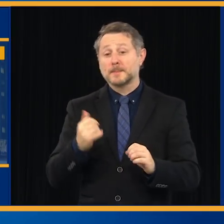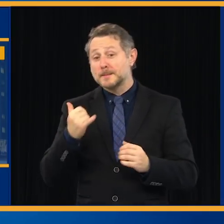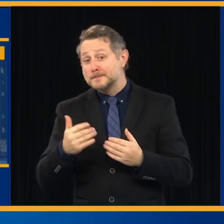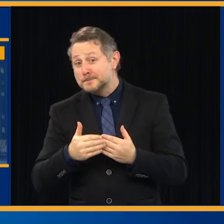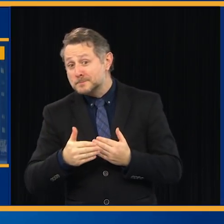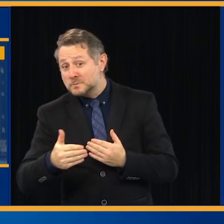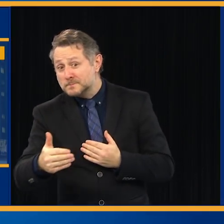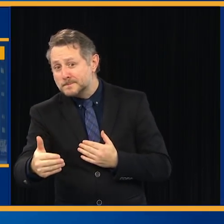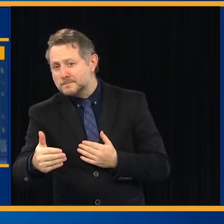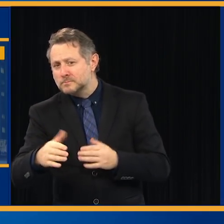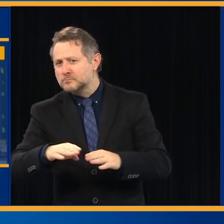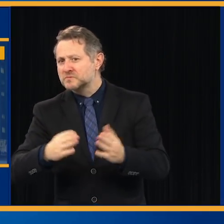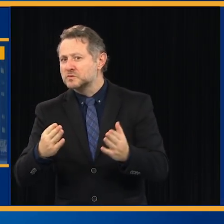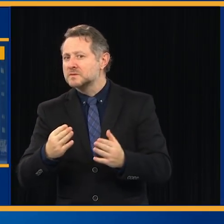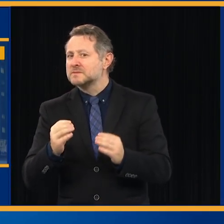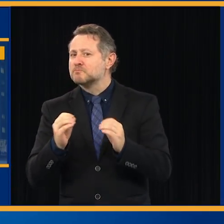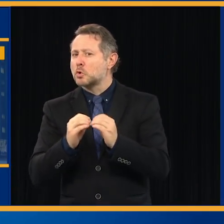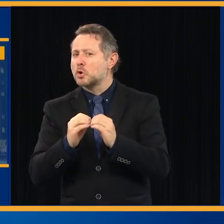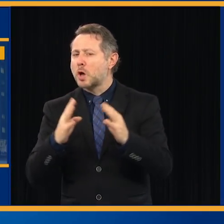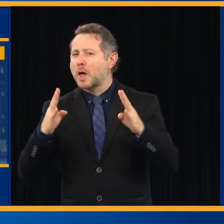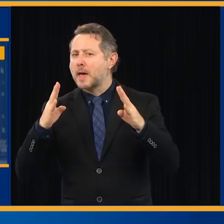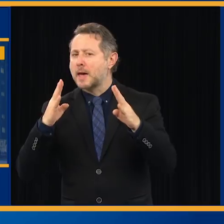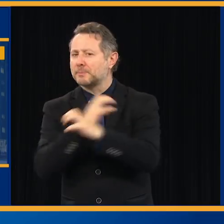form. And I thank my